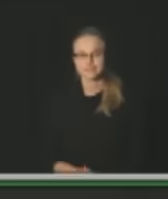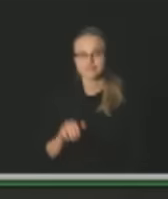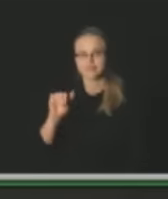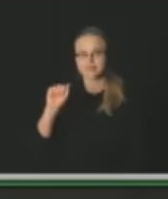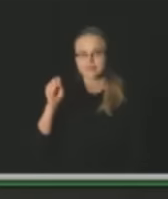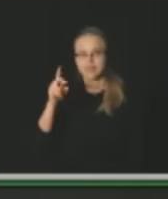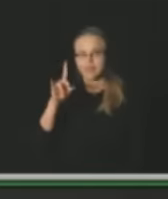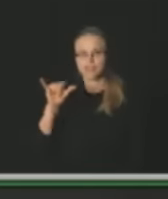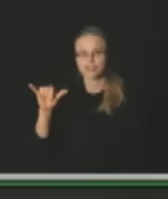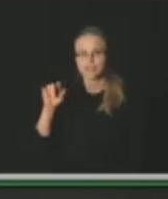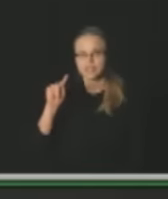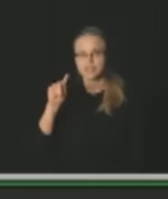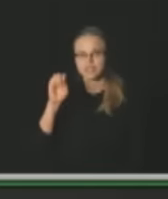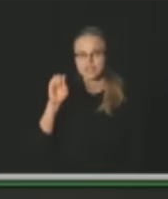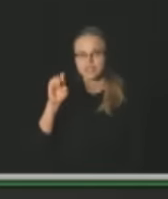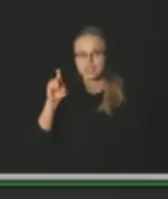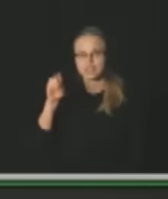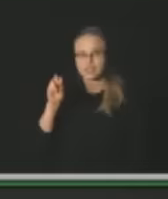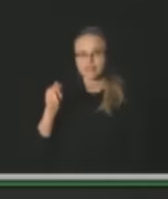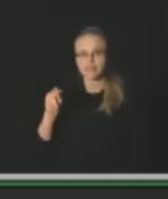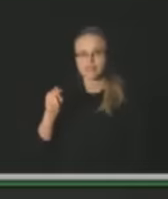Ashley Texon.